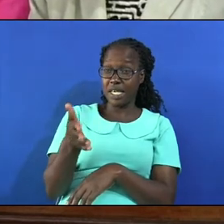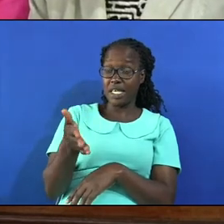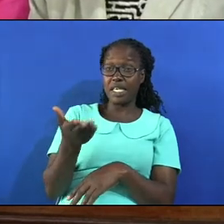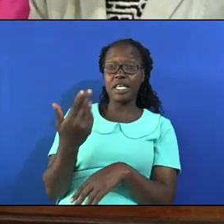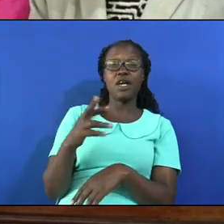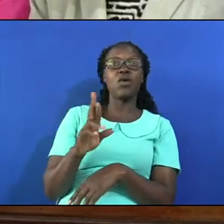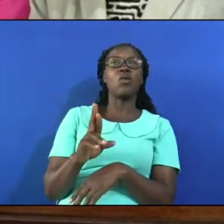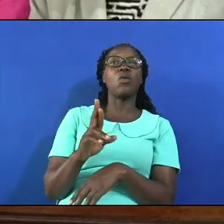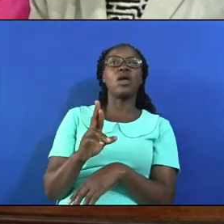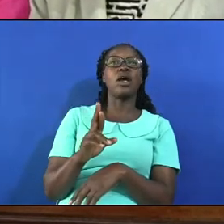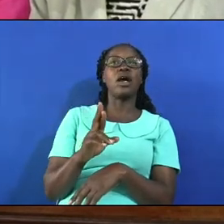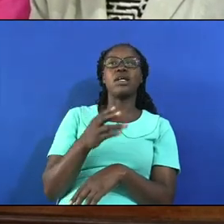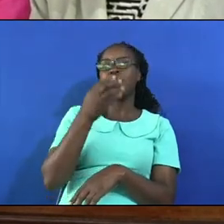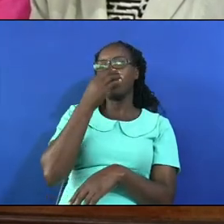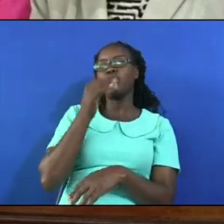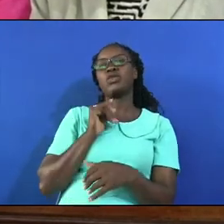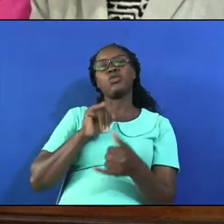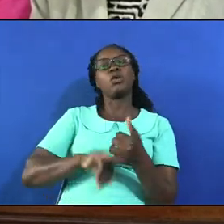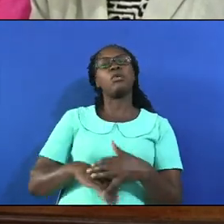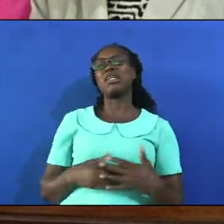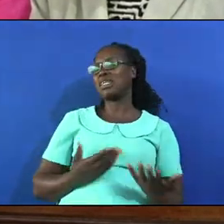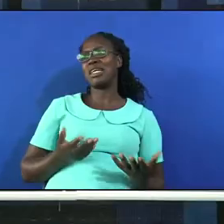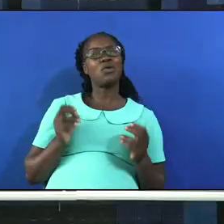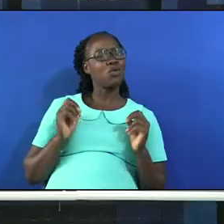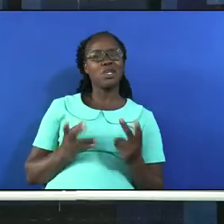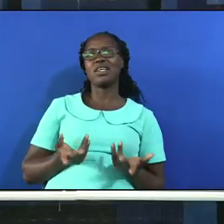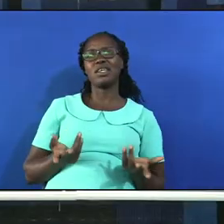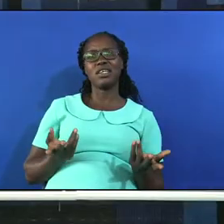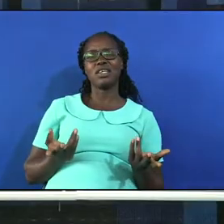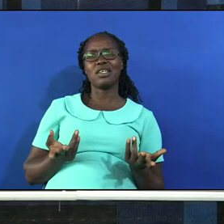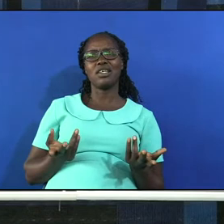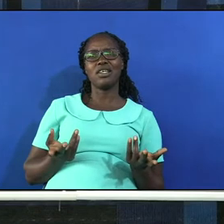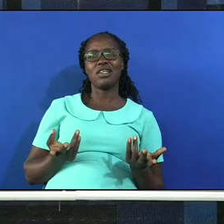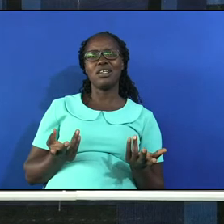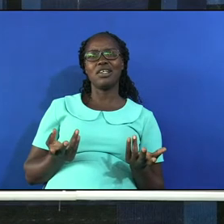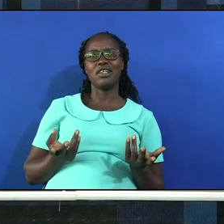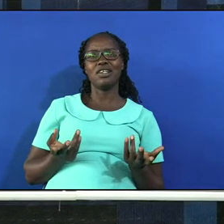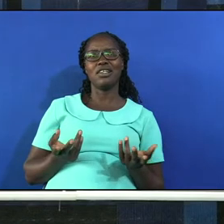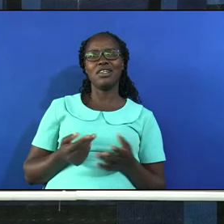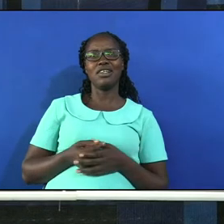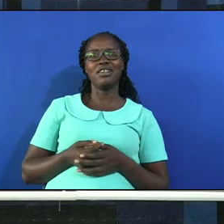we are wishing we were married. Are we okay?